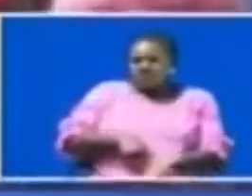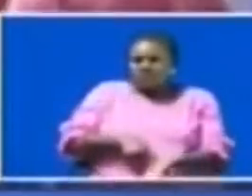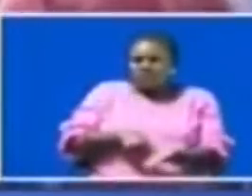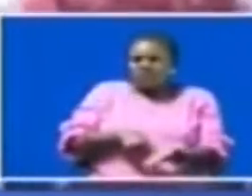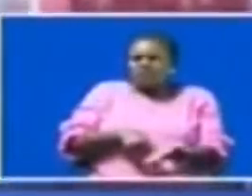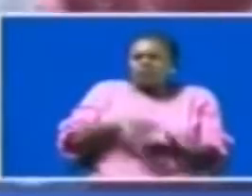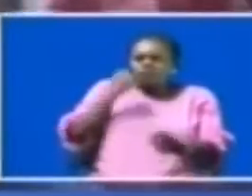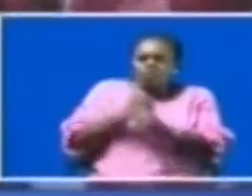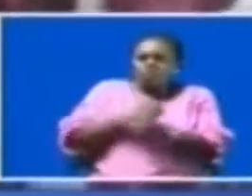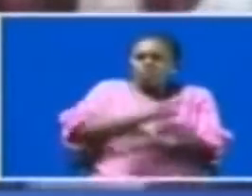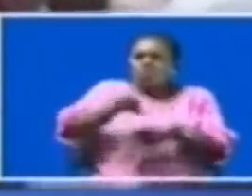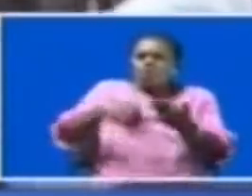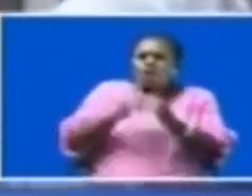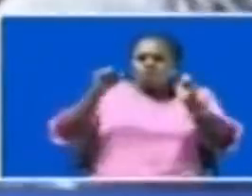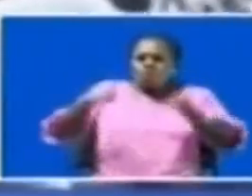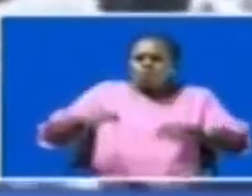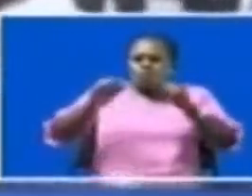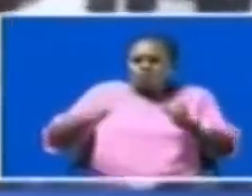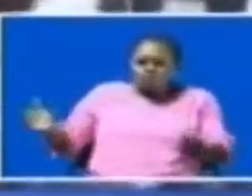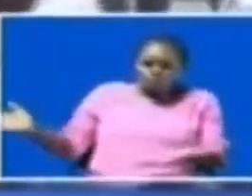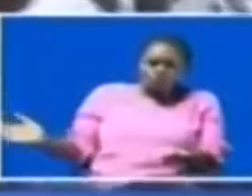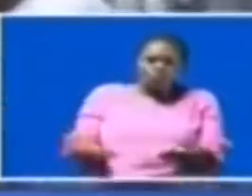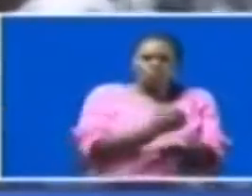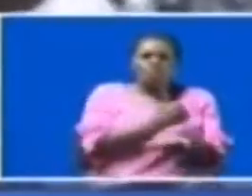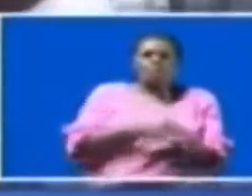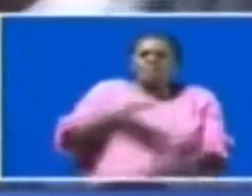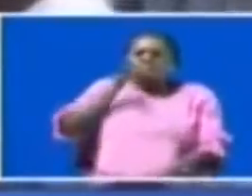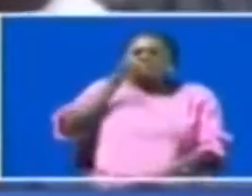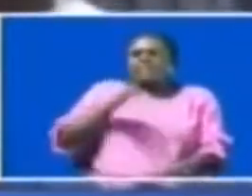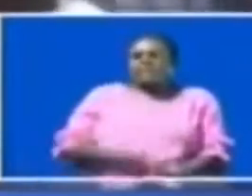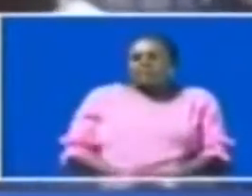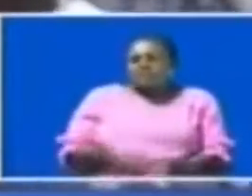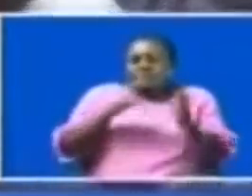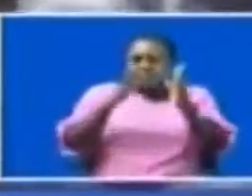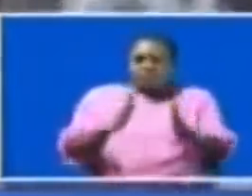do what it takes in the campaign Mwaga Chang'aa. Rita Tinina,